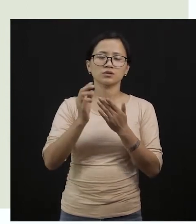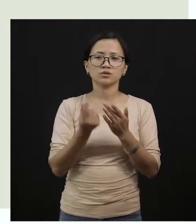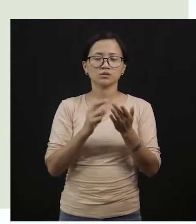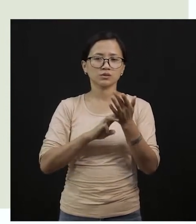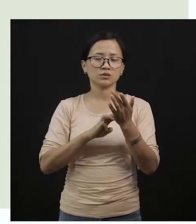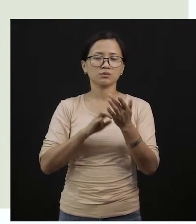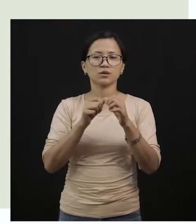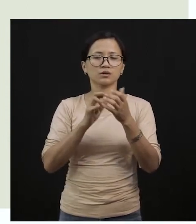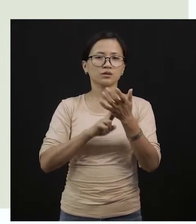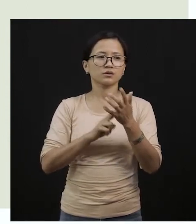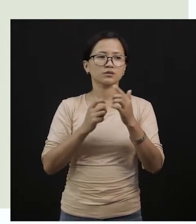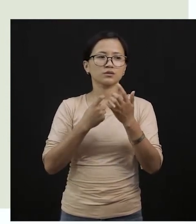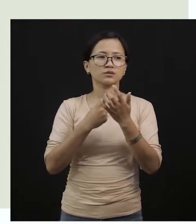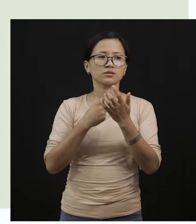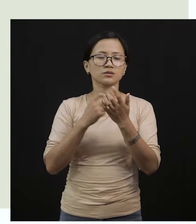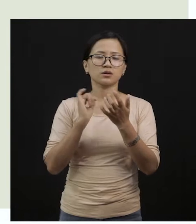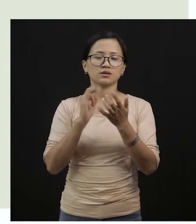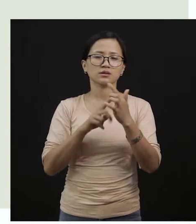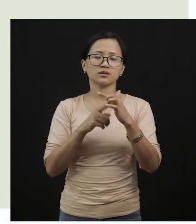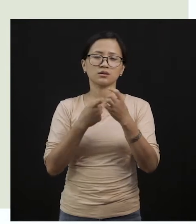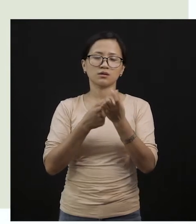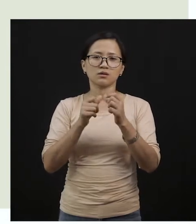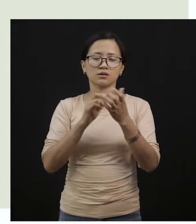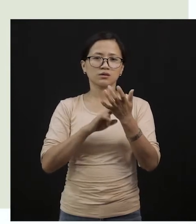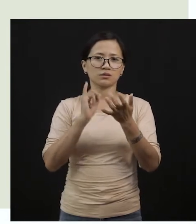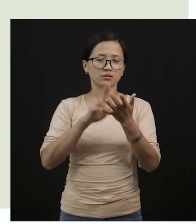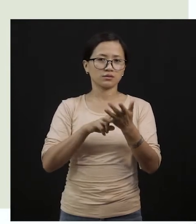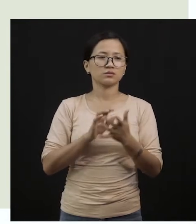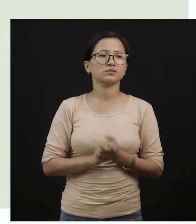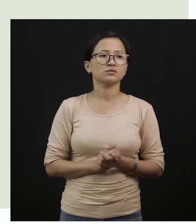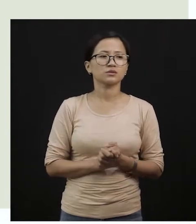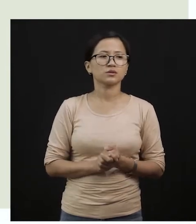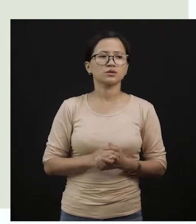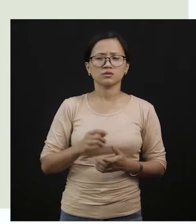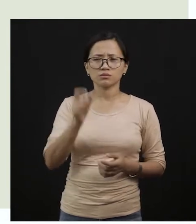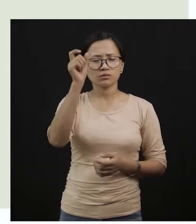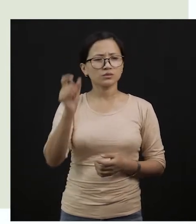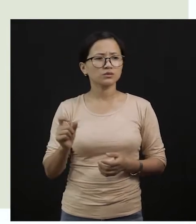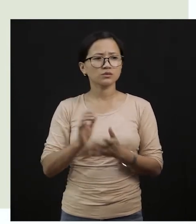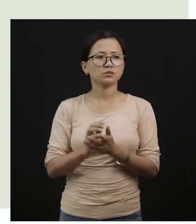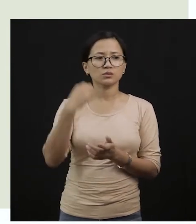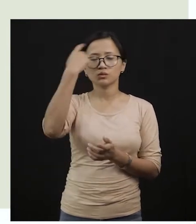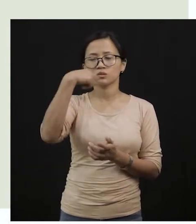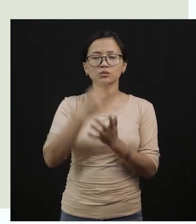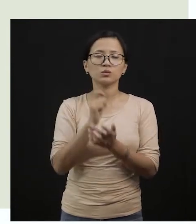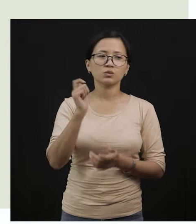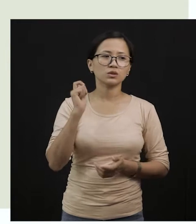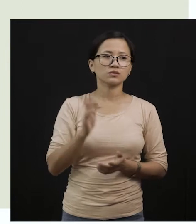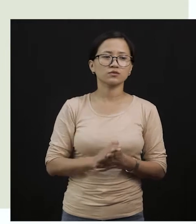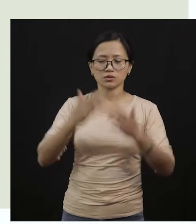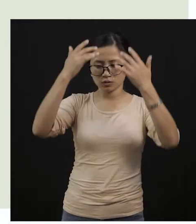Humanitarian. Yes, humanitarian, person who works for humans. Repeat, persons